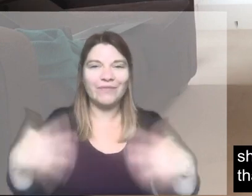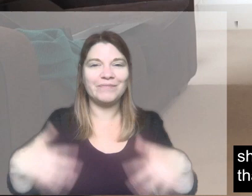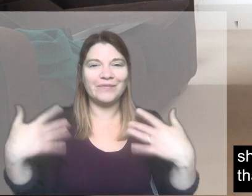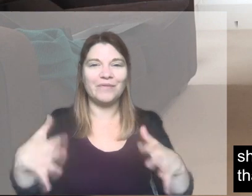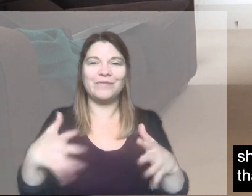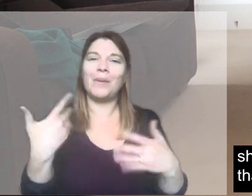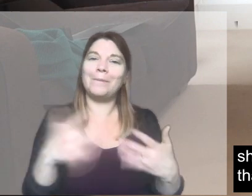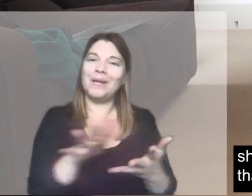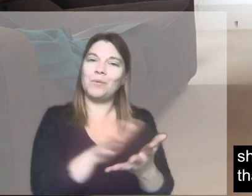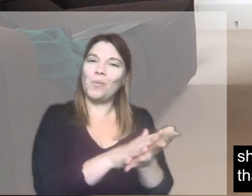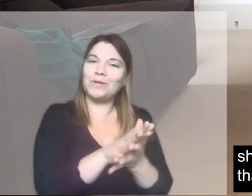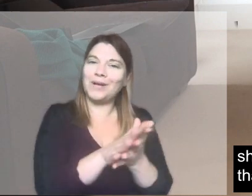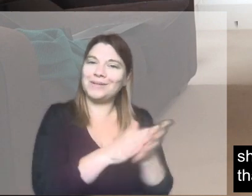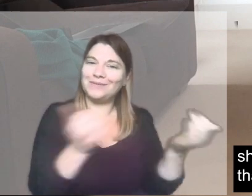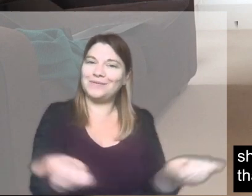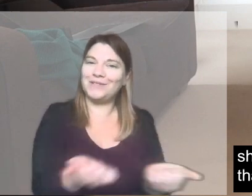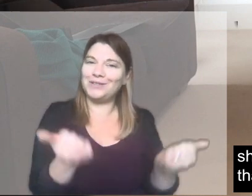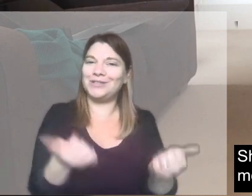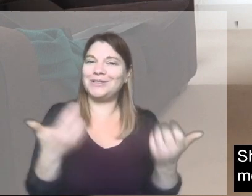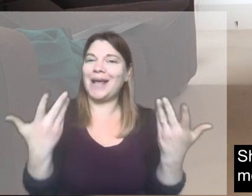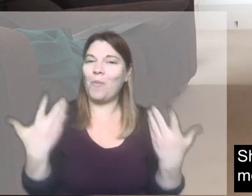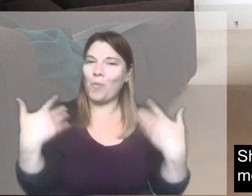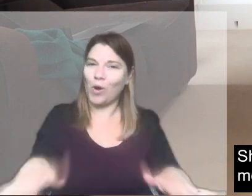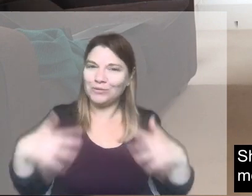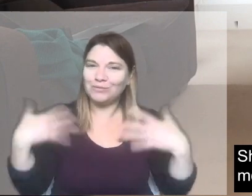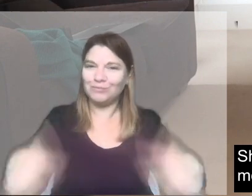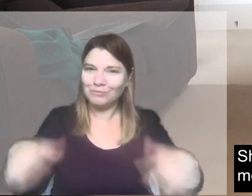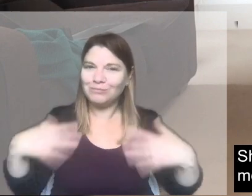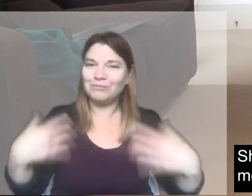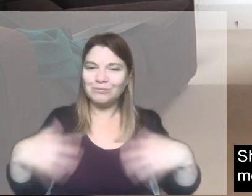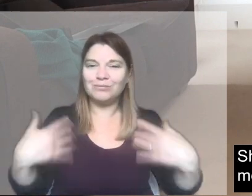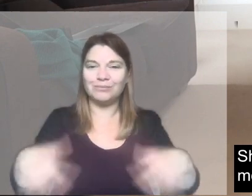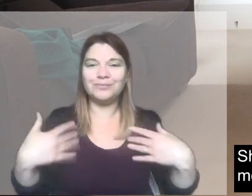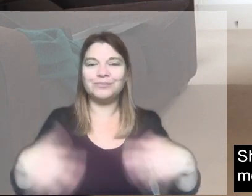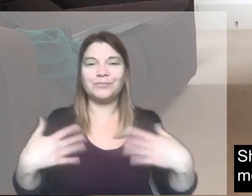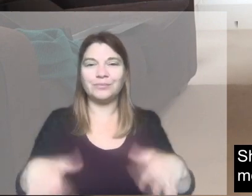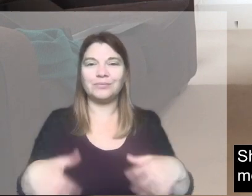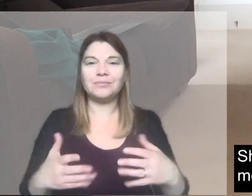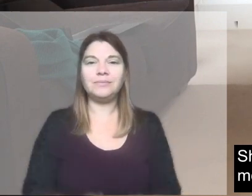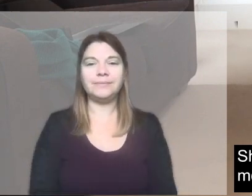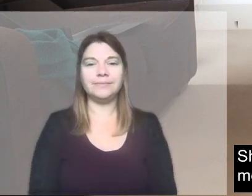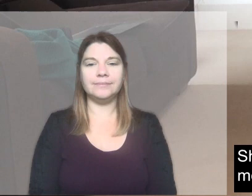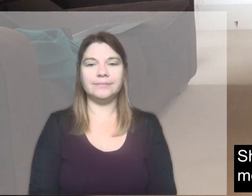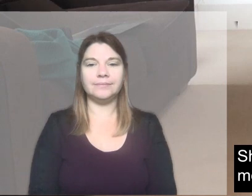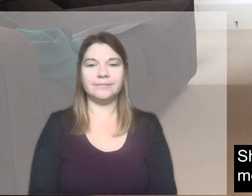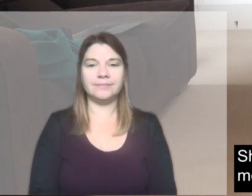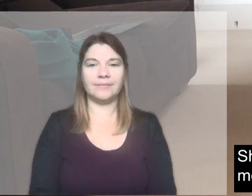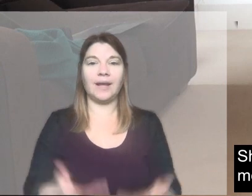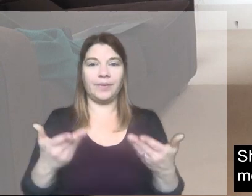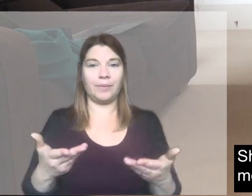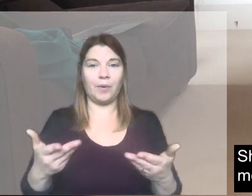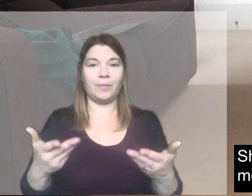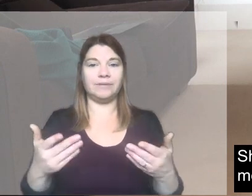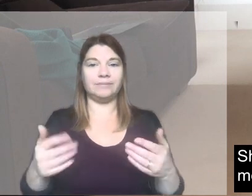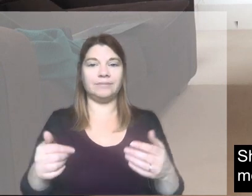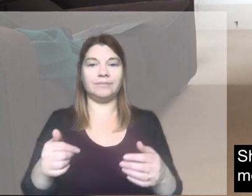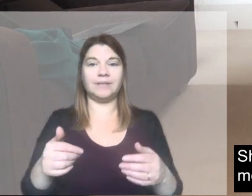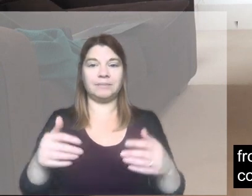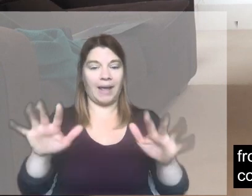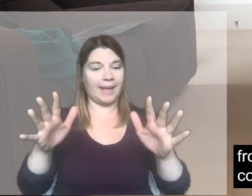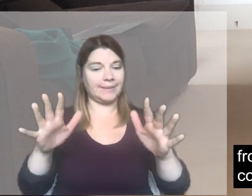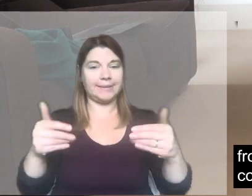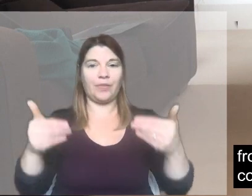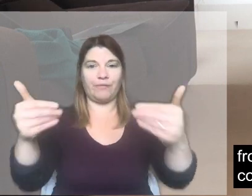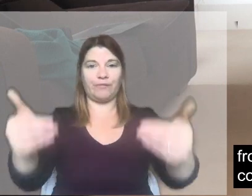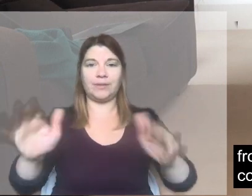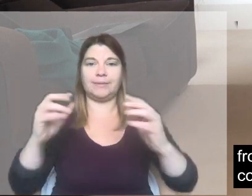that paint or that soapy water off your hands. Shake, shake, shake, shake. And at the moment, I'm shaking my hands kind of in